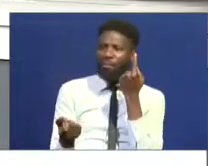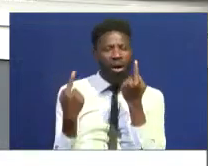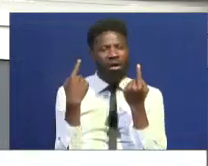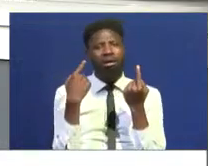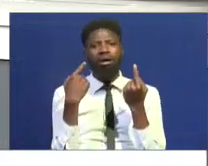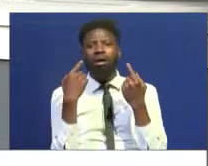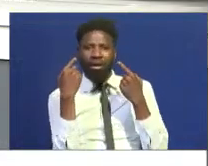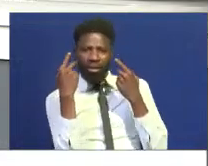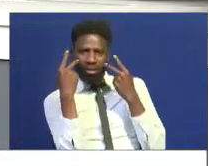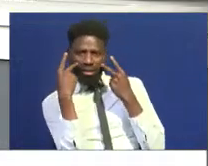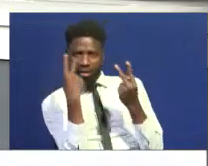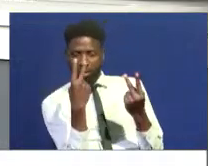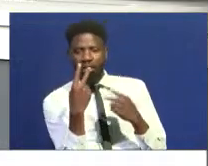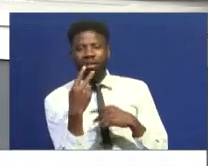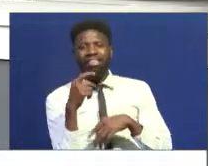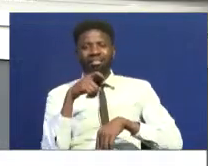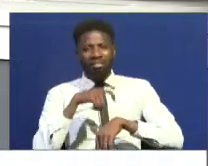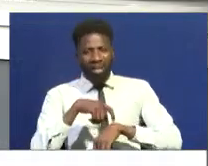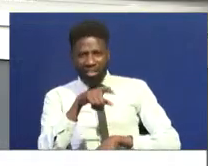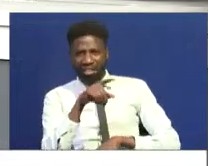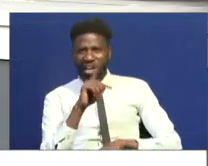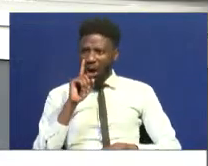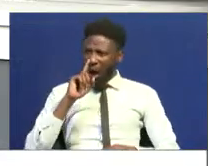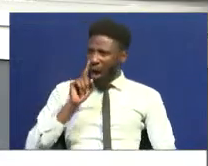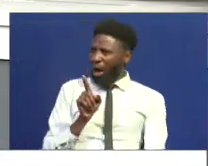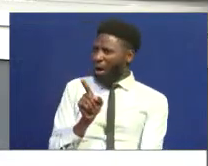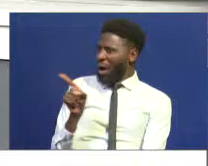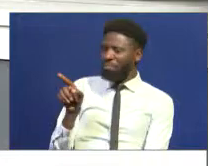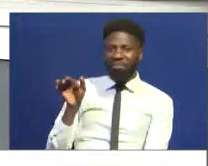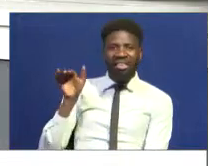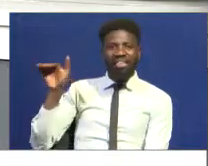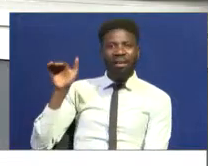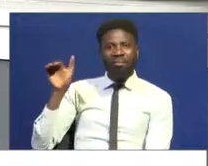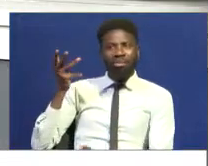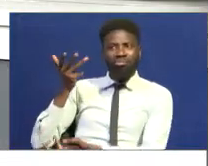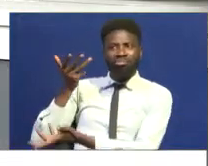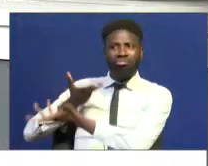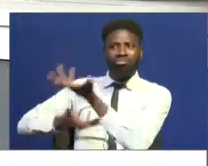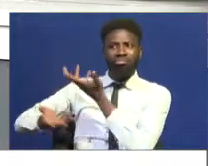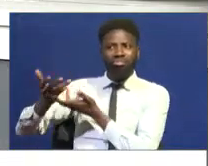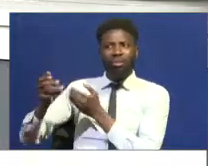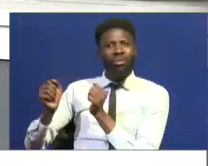to your families and relatives and friends in Zimbabwe, what do you tell them?